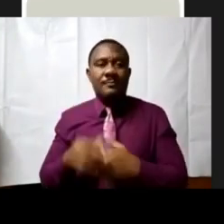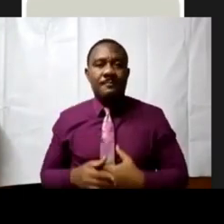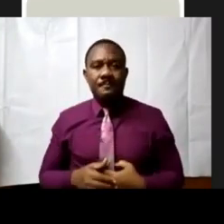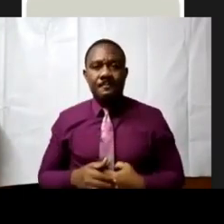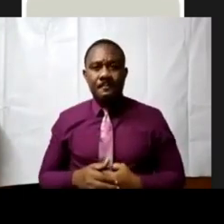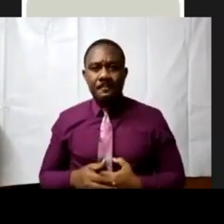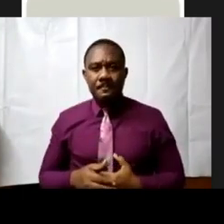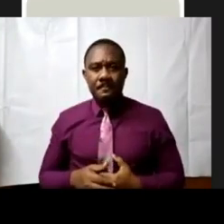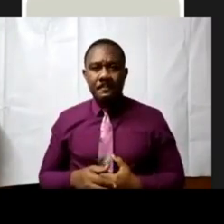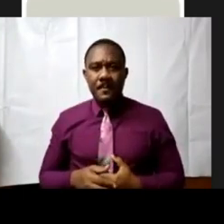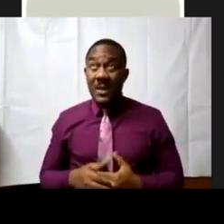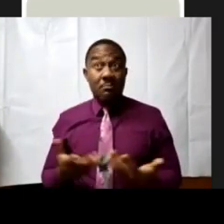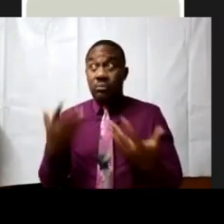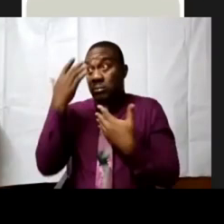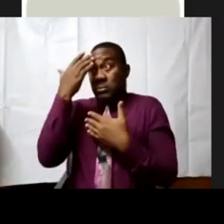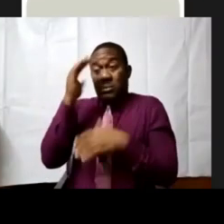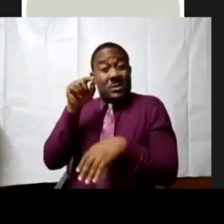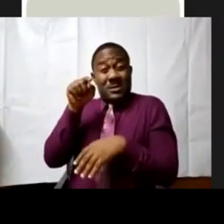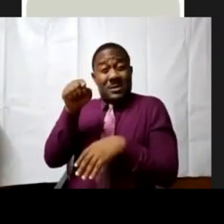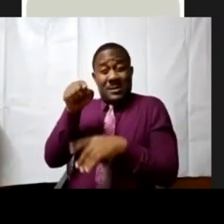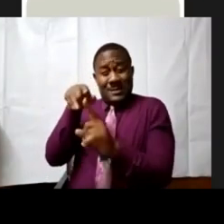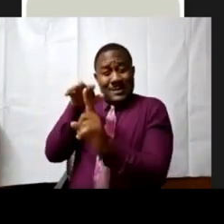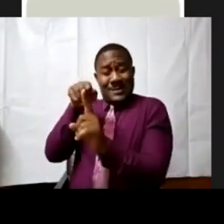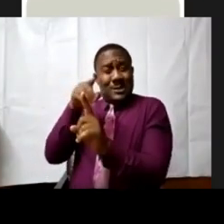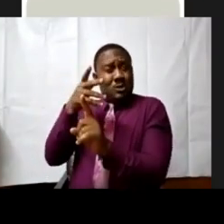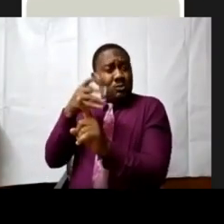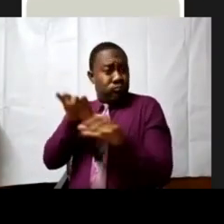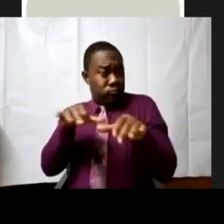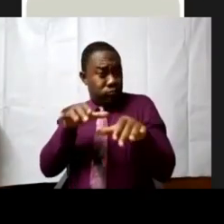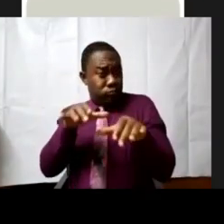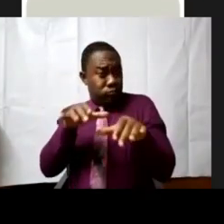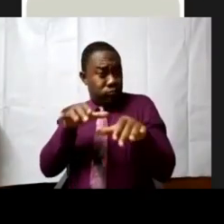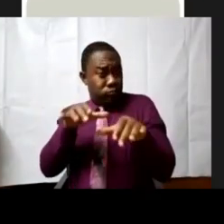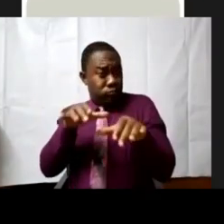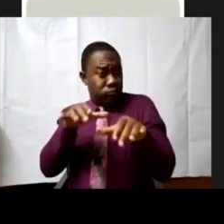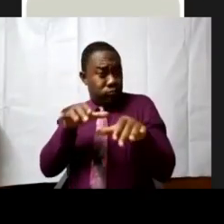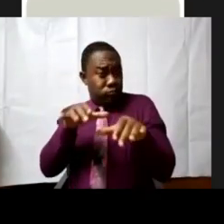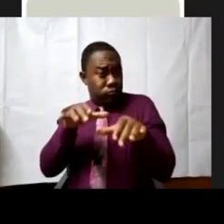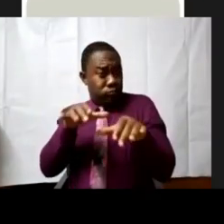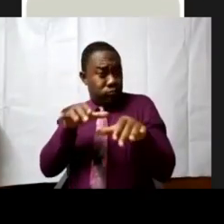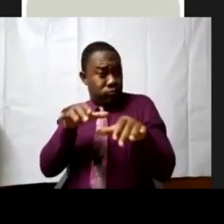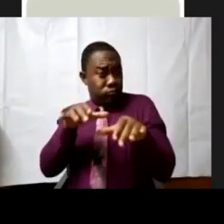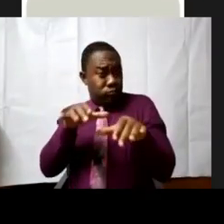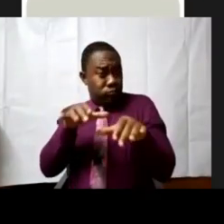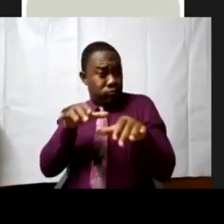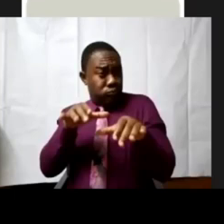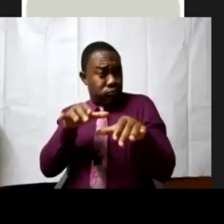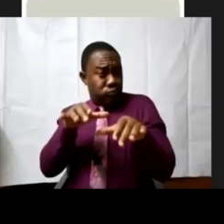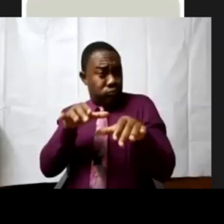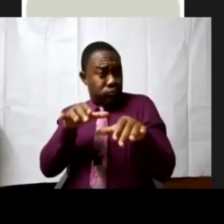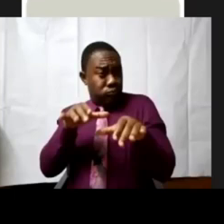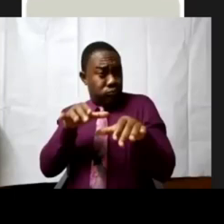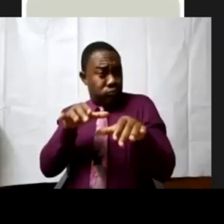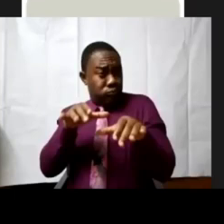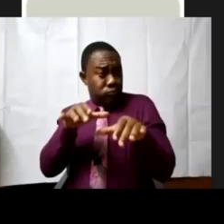predict how they will react in a certain stimulus or in a certain phenomena, you can't predict them,